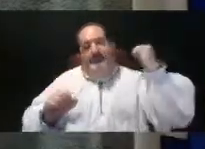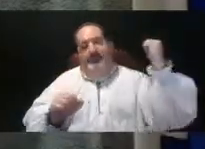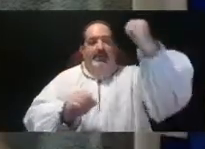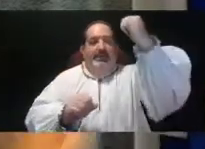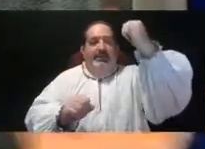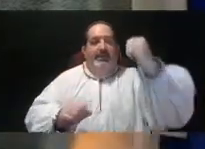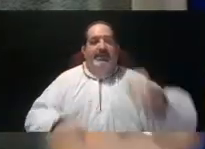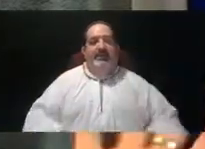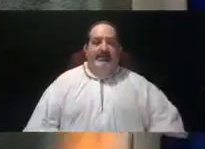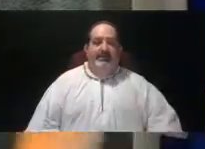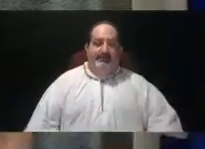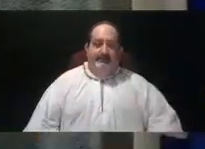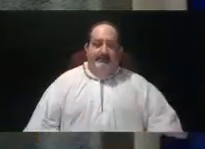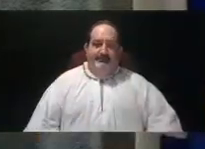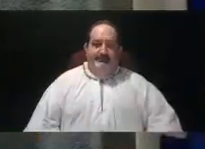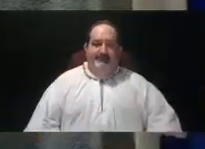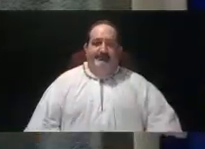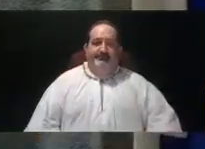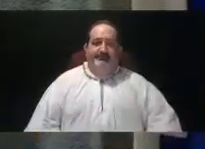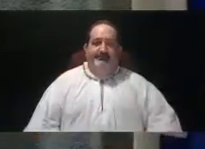hip.